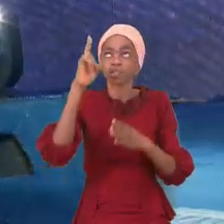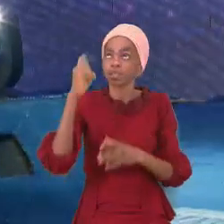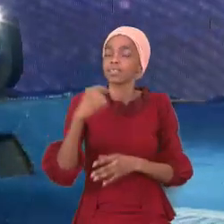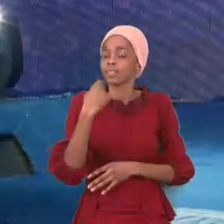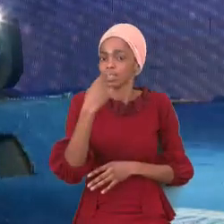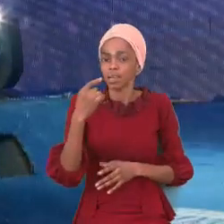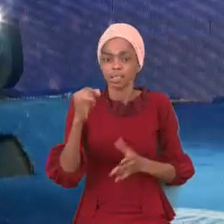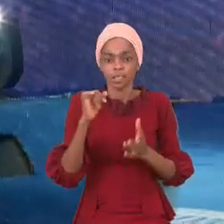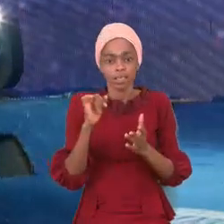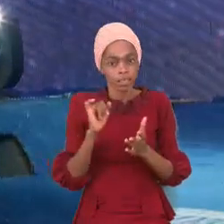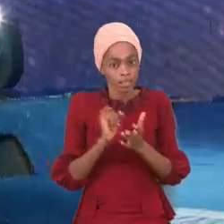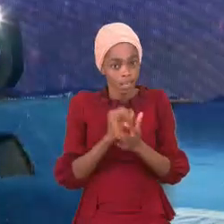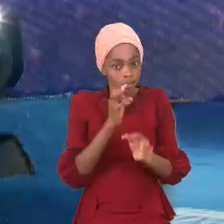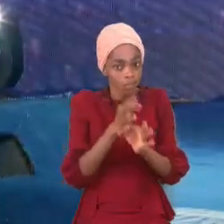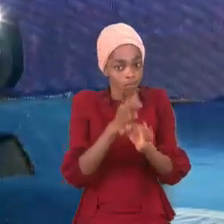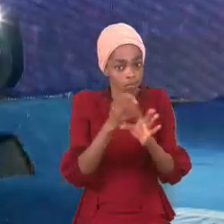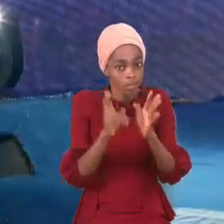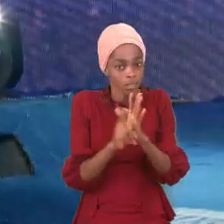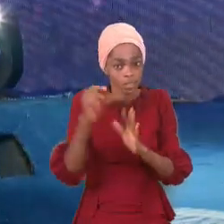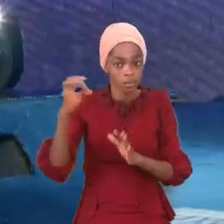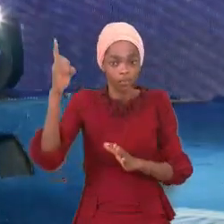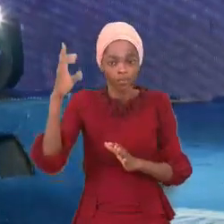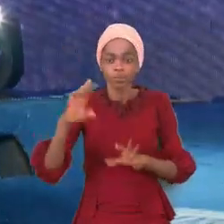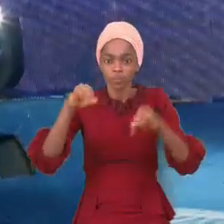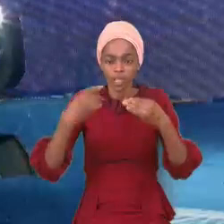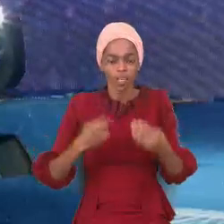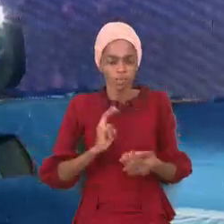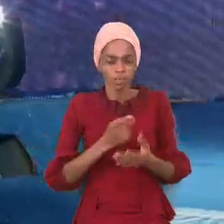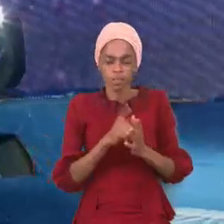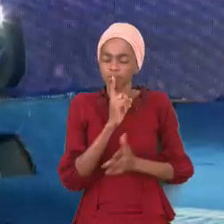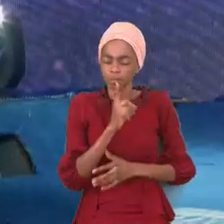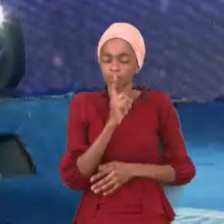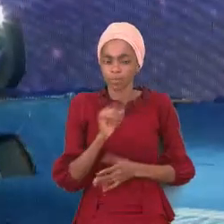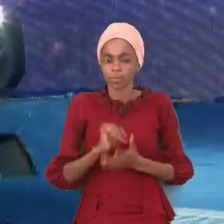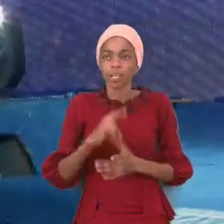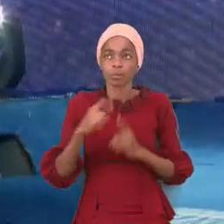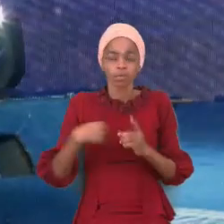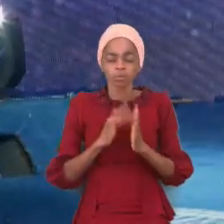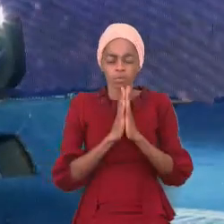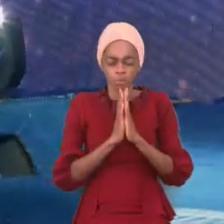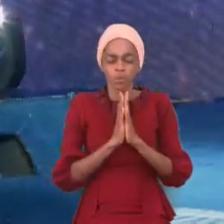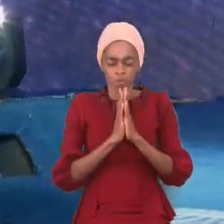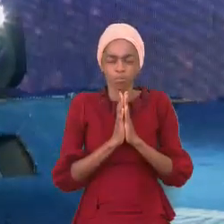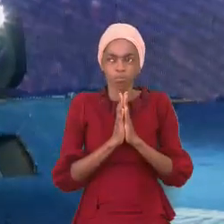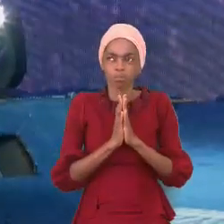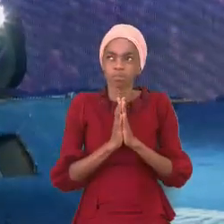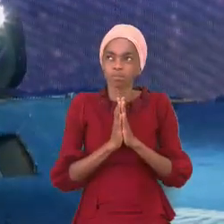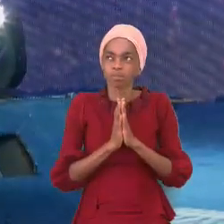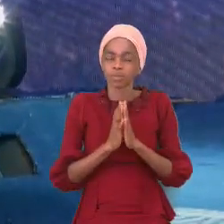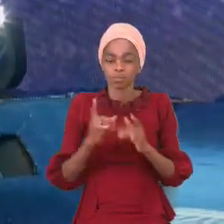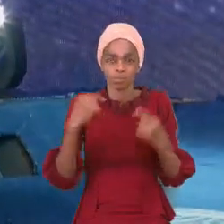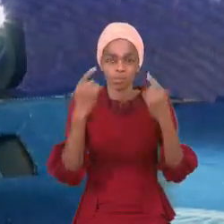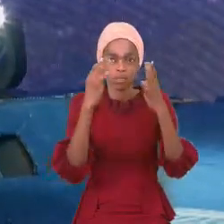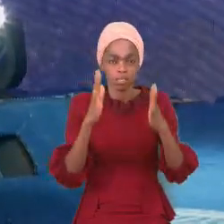that faithfulness of God gives us the assurance that when we call upon him, the sinner